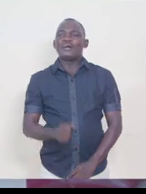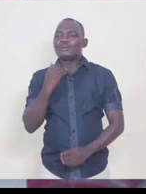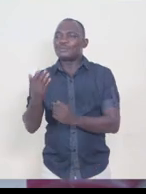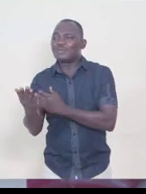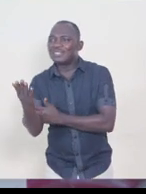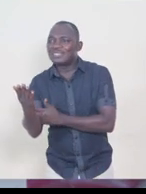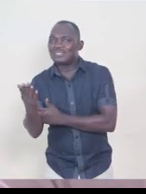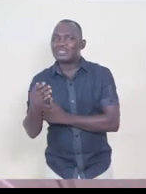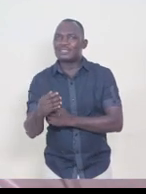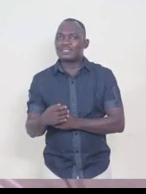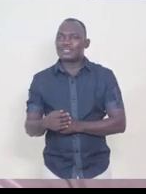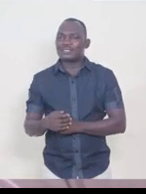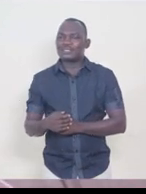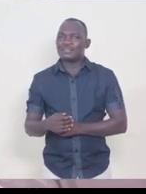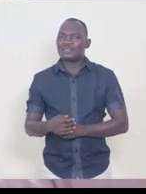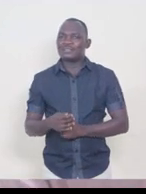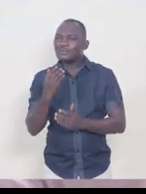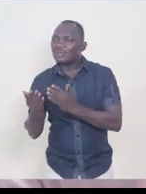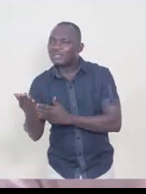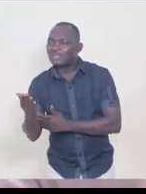Good morning.